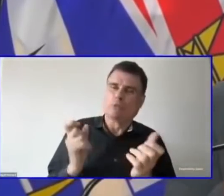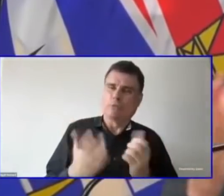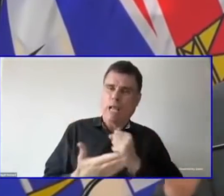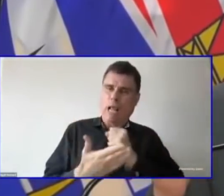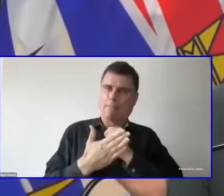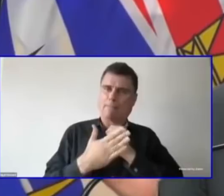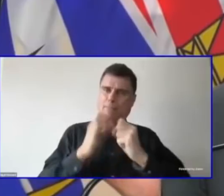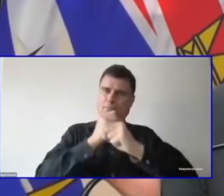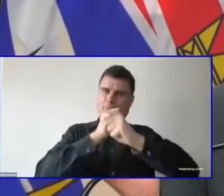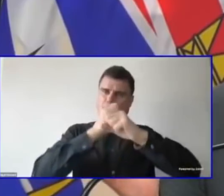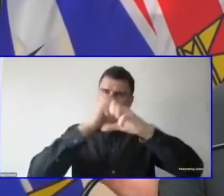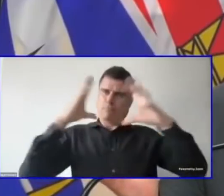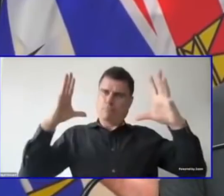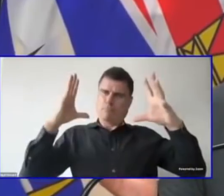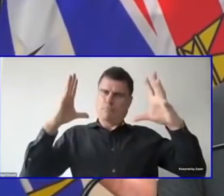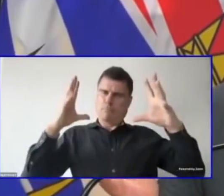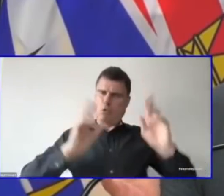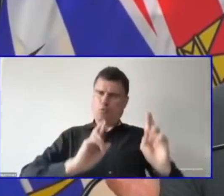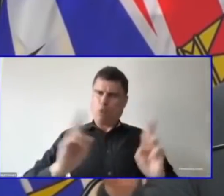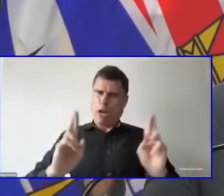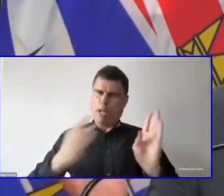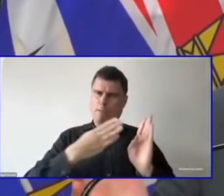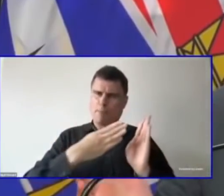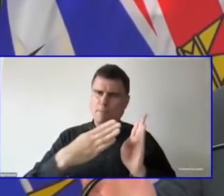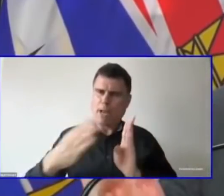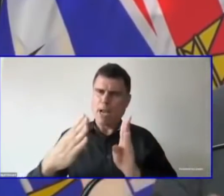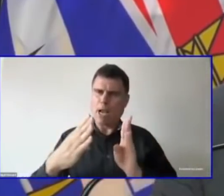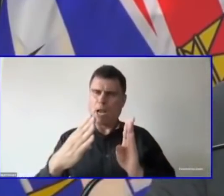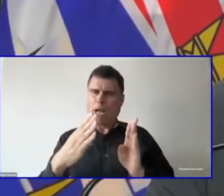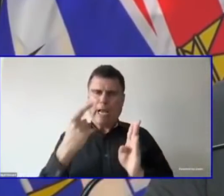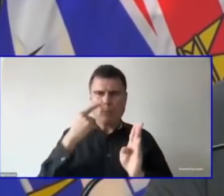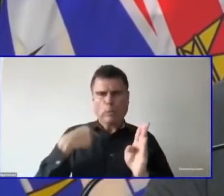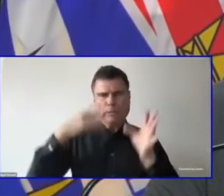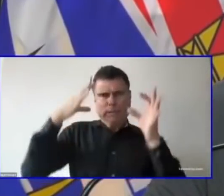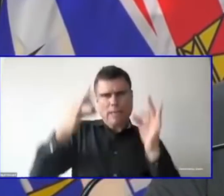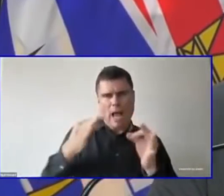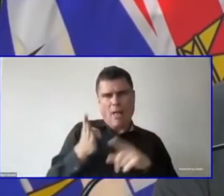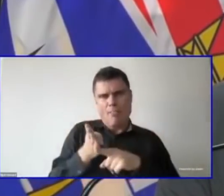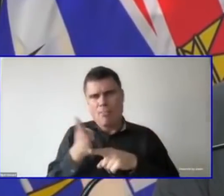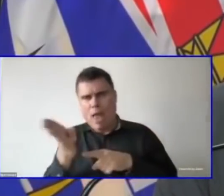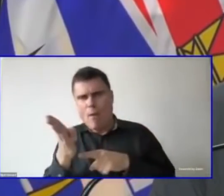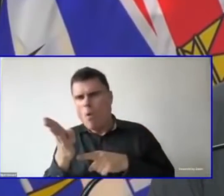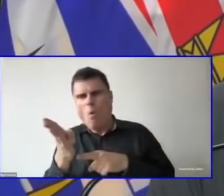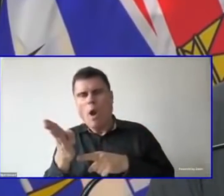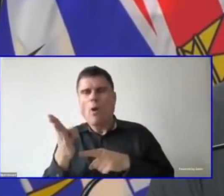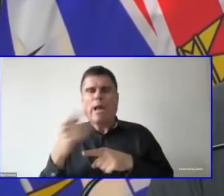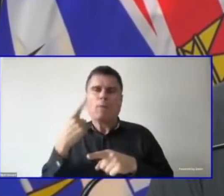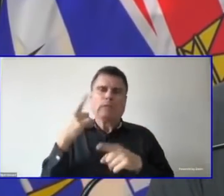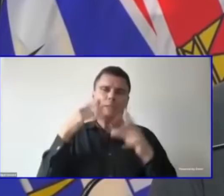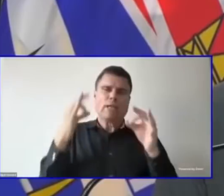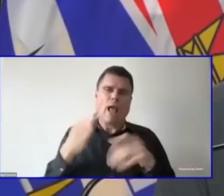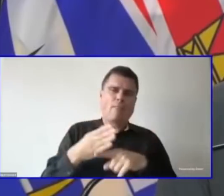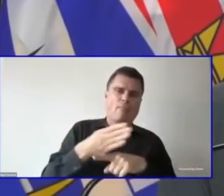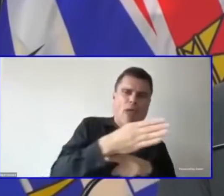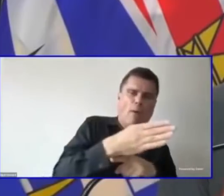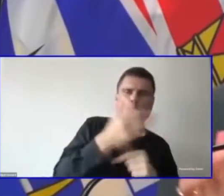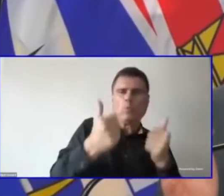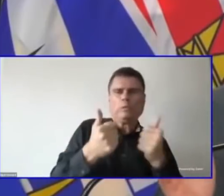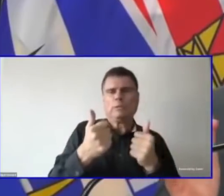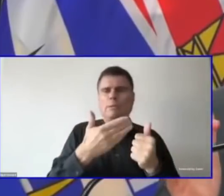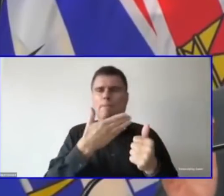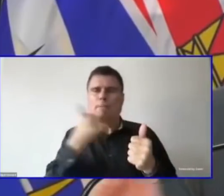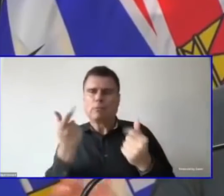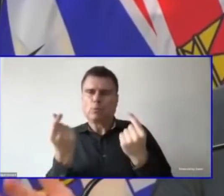set of parameters that could happen. And what we are seeing is the actions that we take can make a